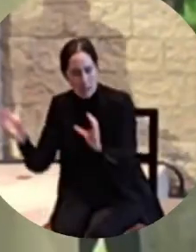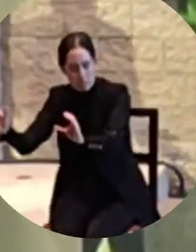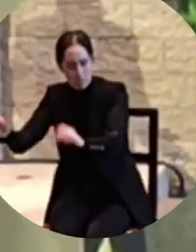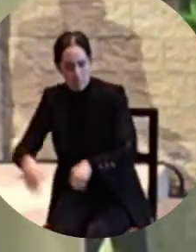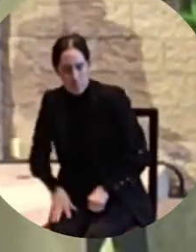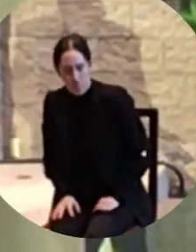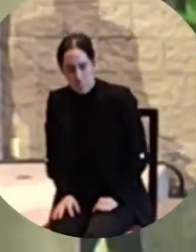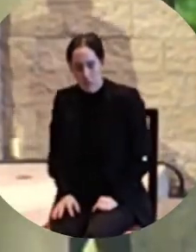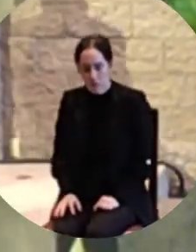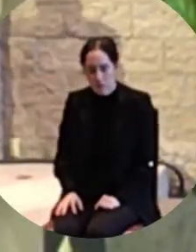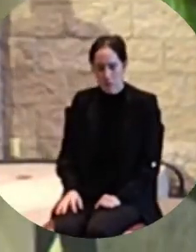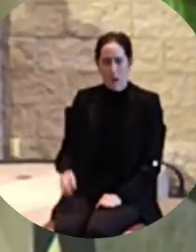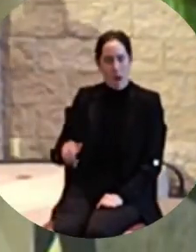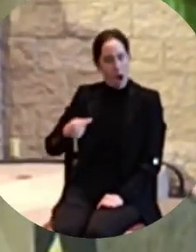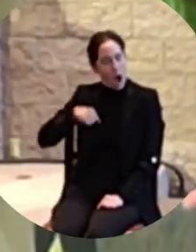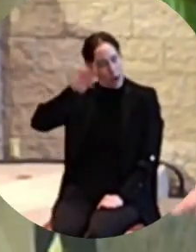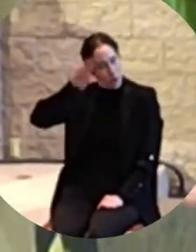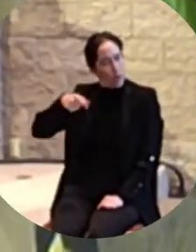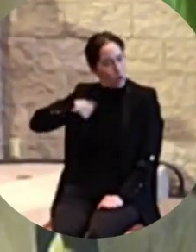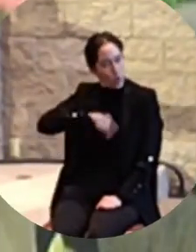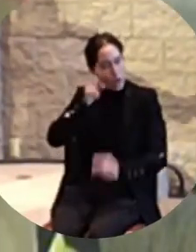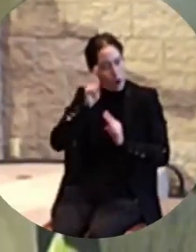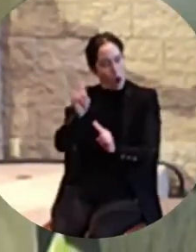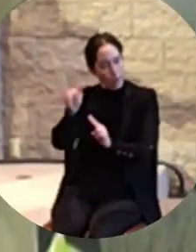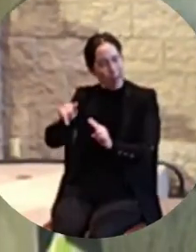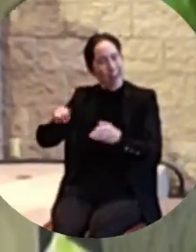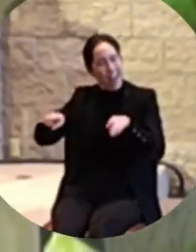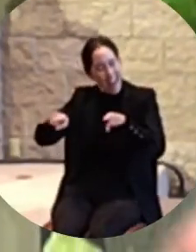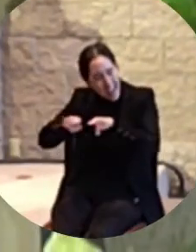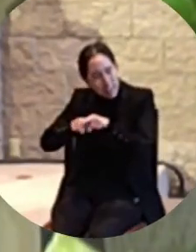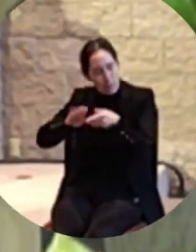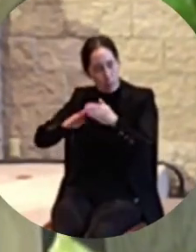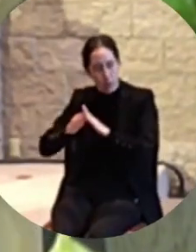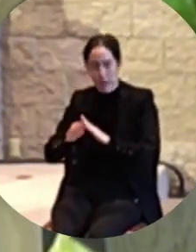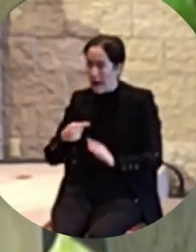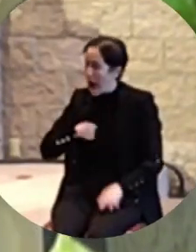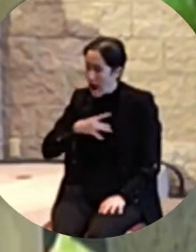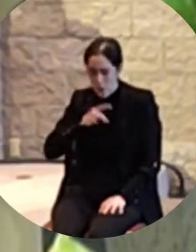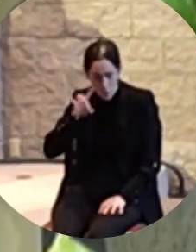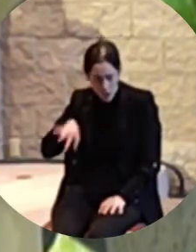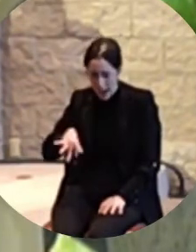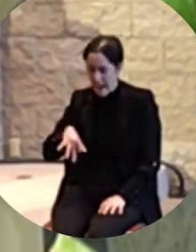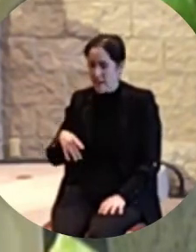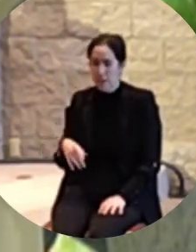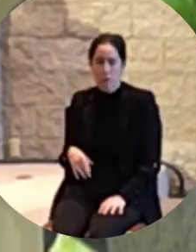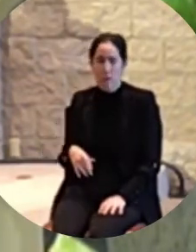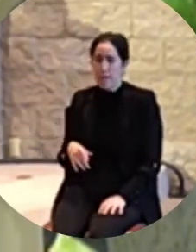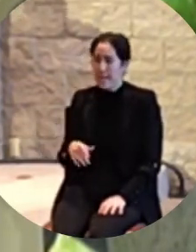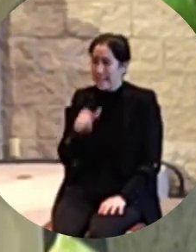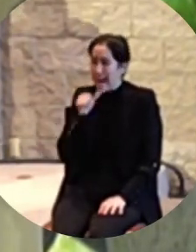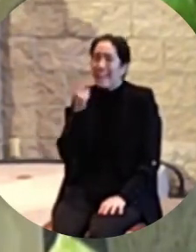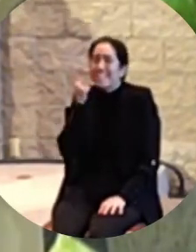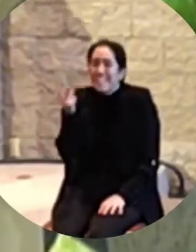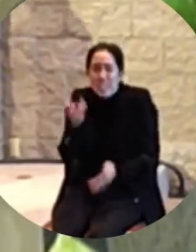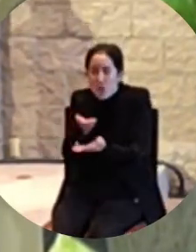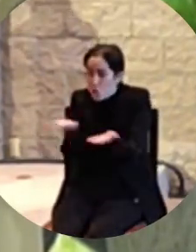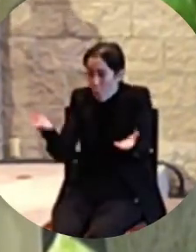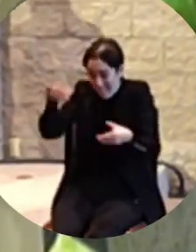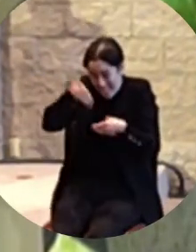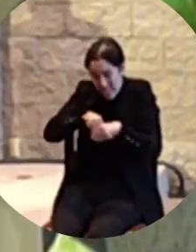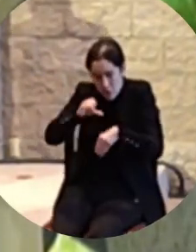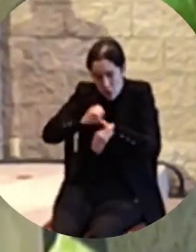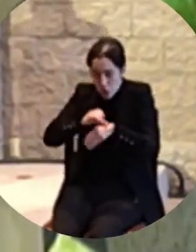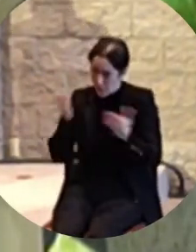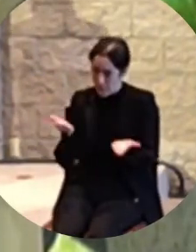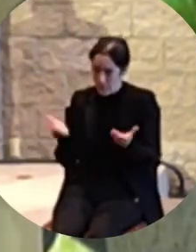community. I don't like not being in this sanctuary with you. It's not my favorite thing